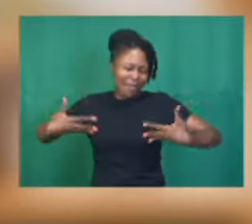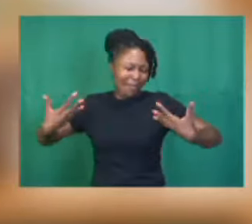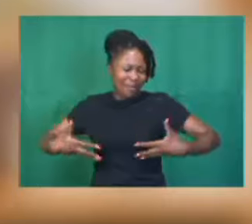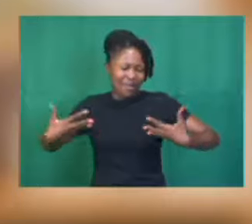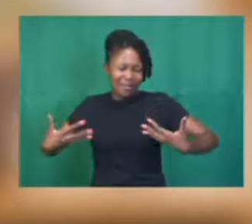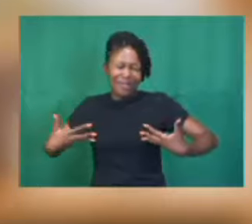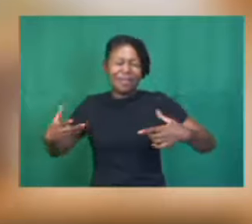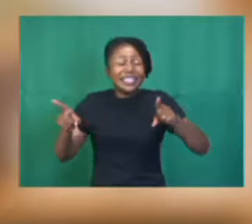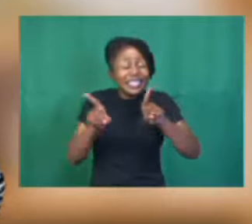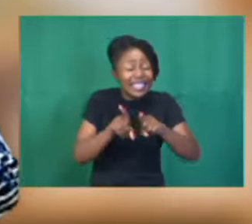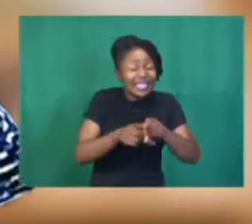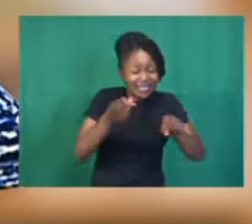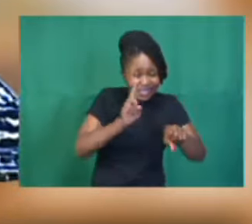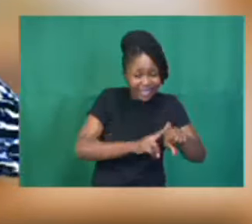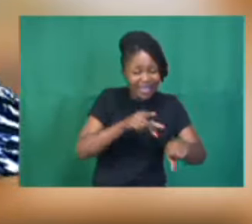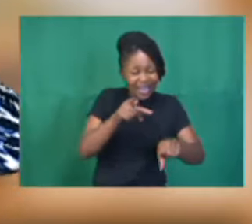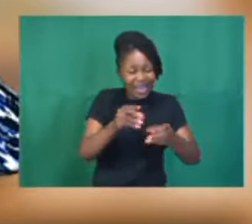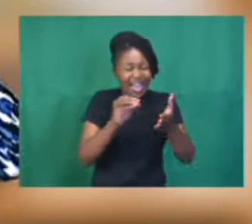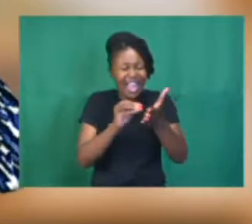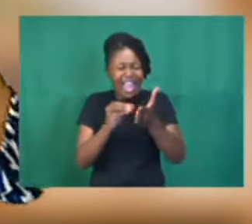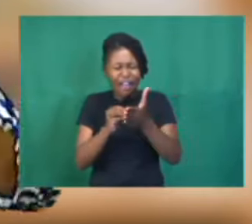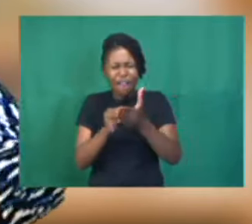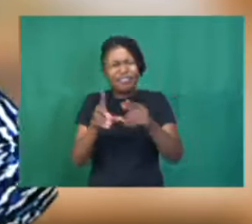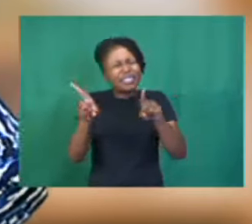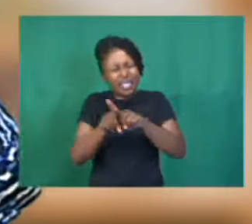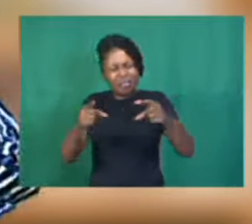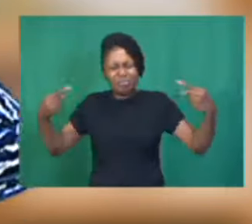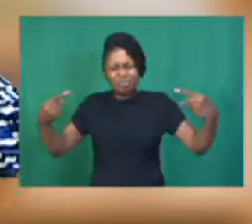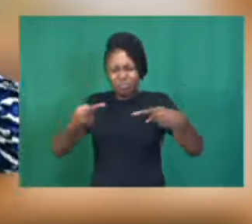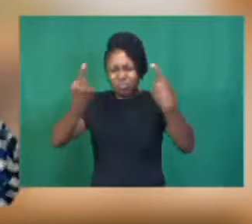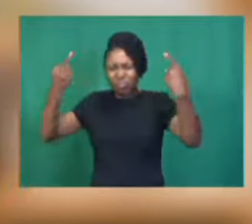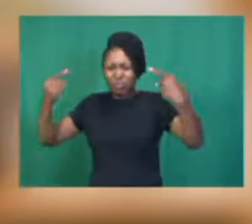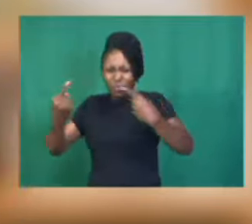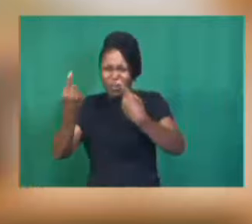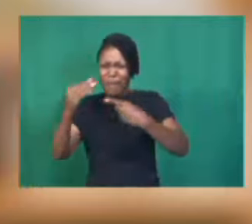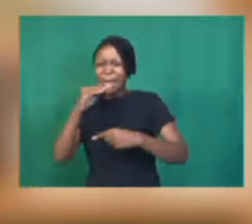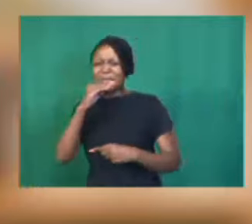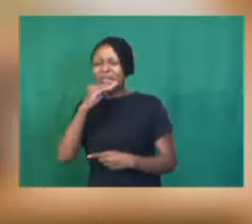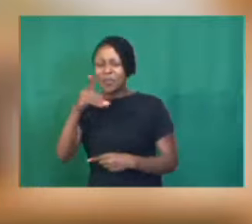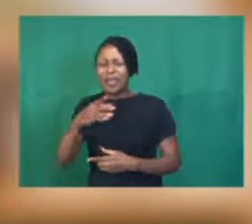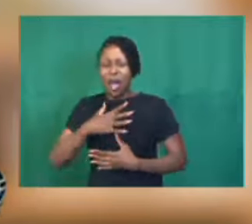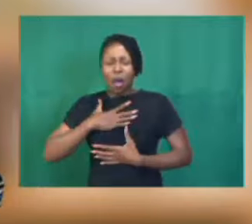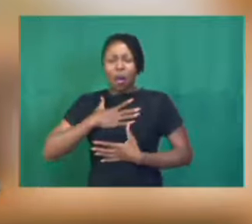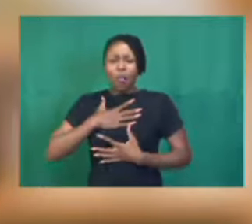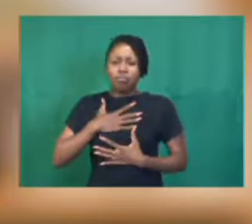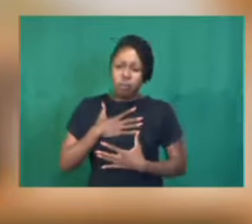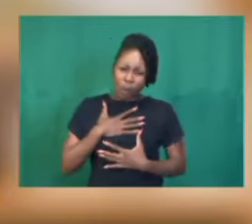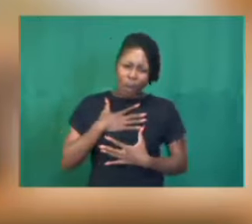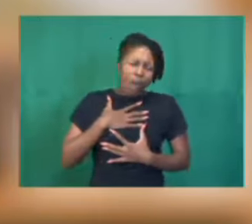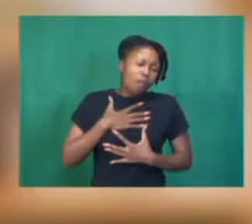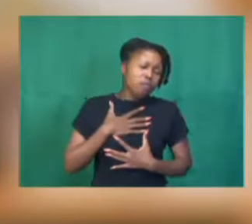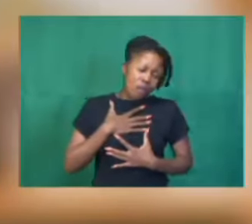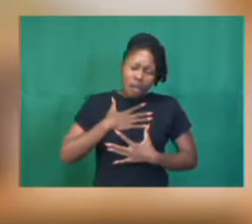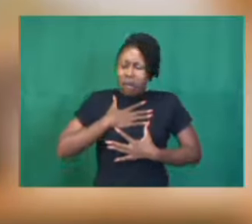battle and a fight, it leaves the players breathless. You know, when you can't breathe, it's like